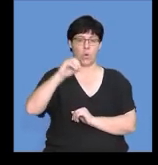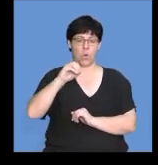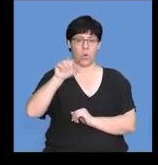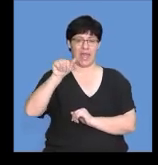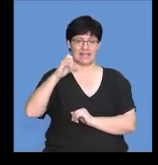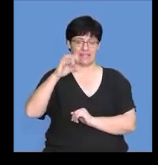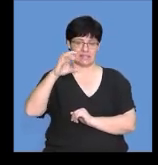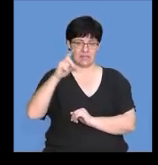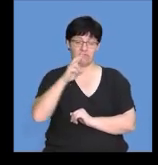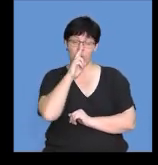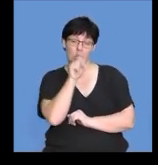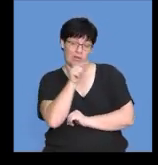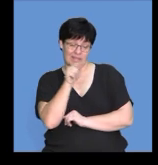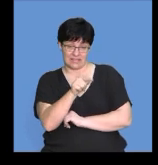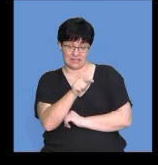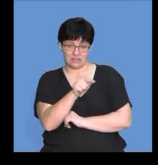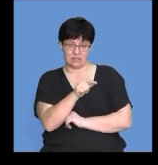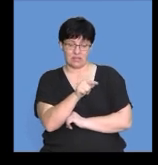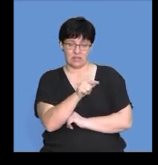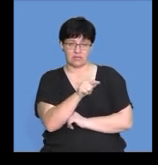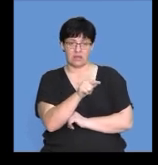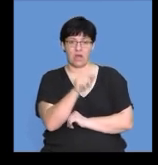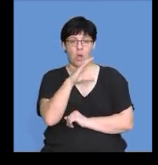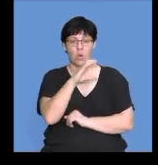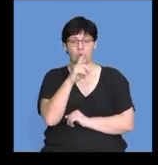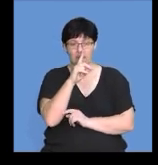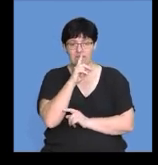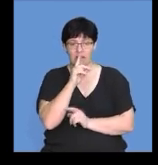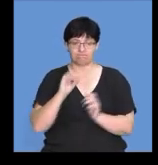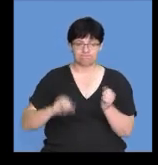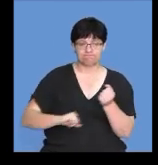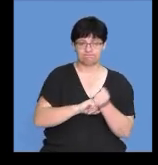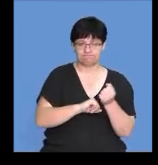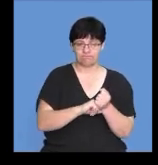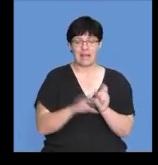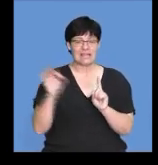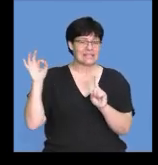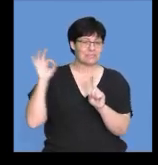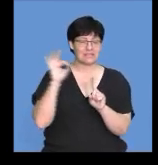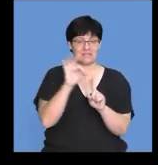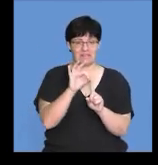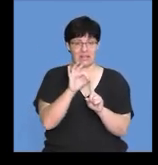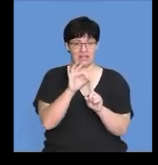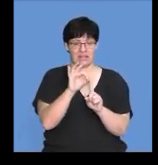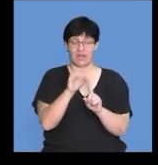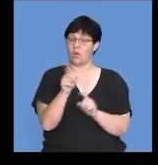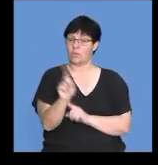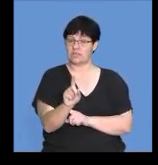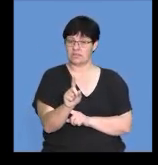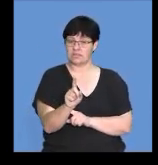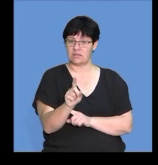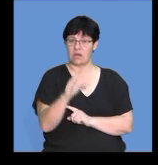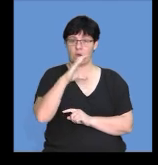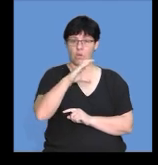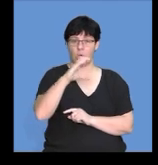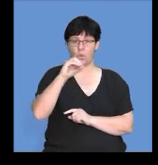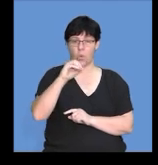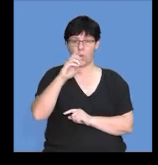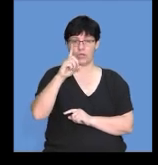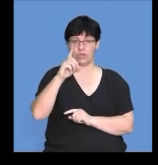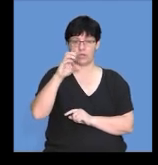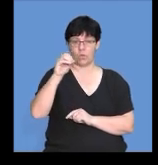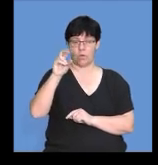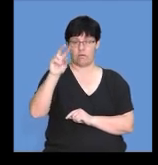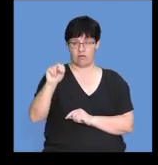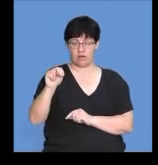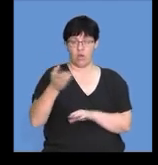we look at this tRNA, it is complementary to a specific, in this case, codon, and that codon